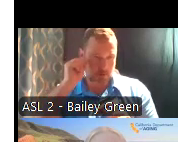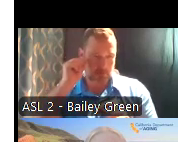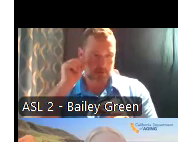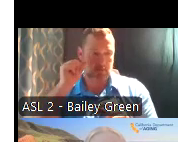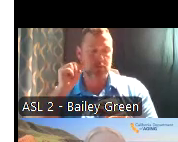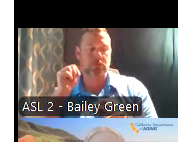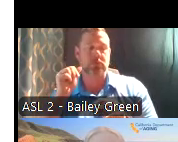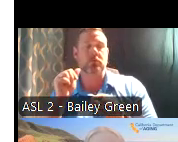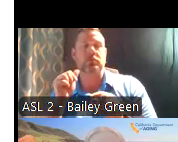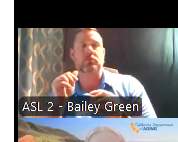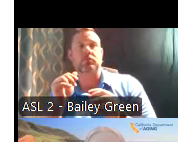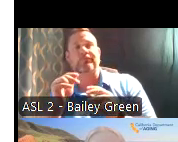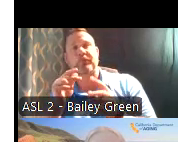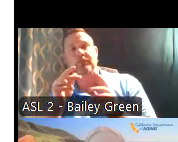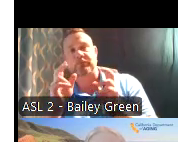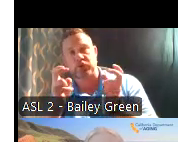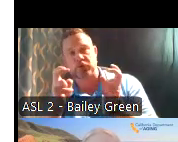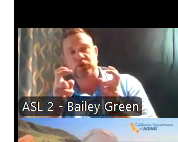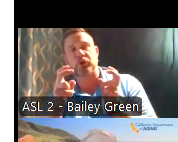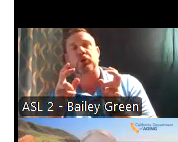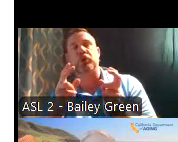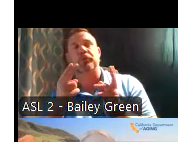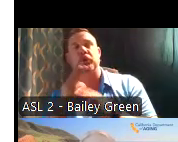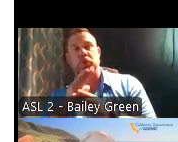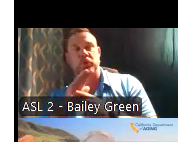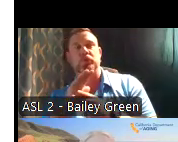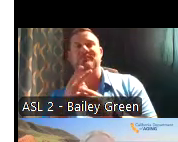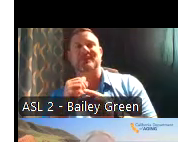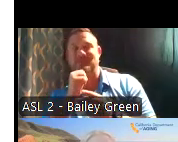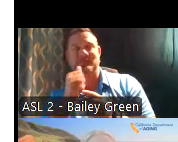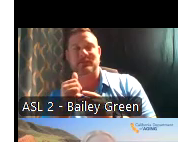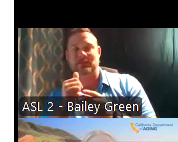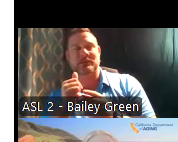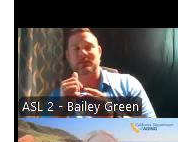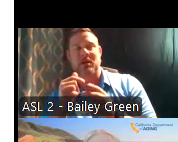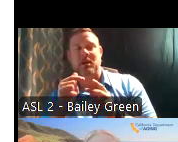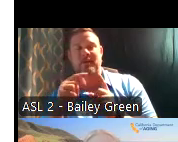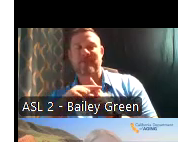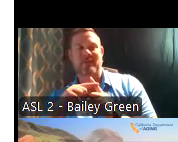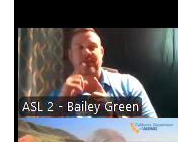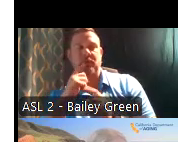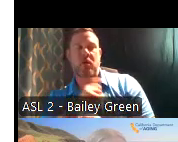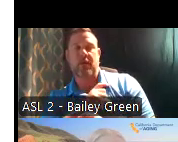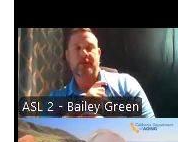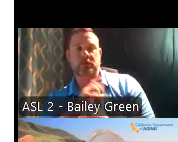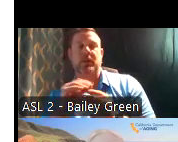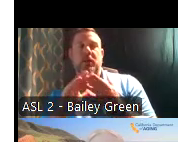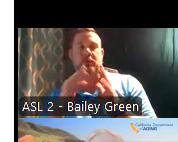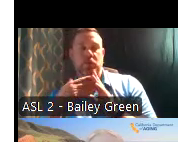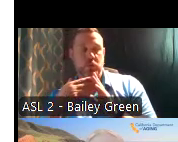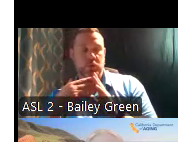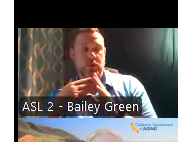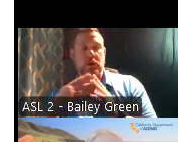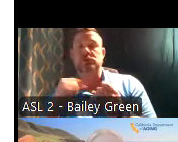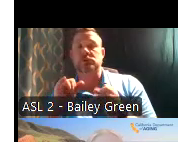the dependent adult terminology because it's so ineffective for law enforcement and for the community. I still use